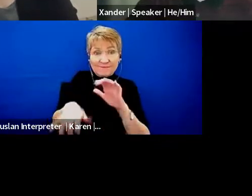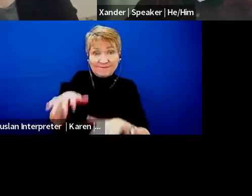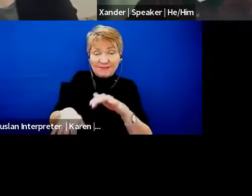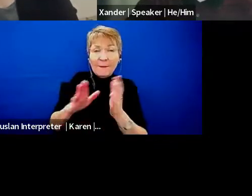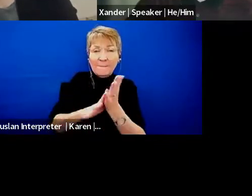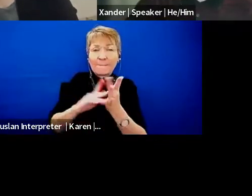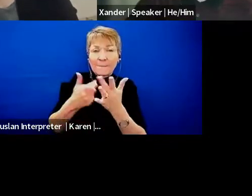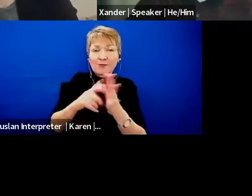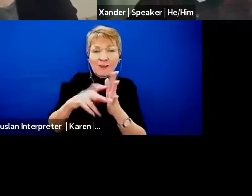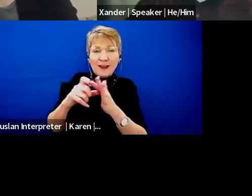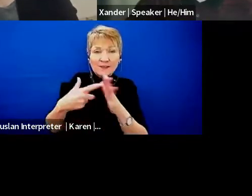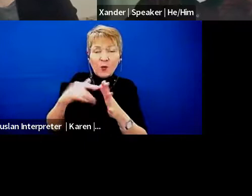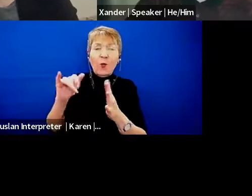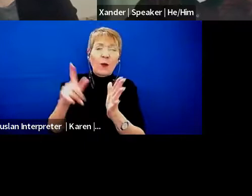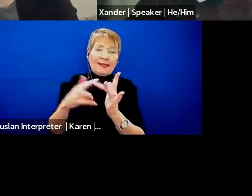in the chat.